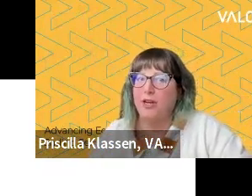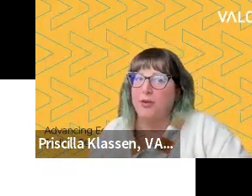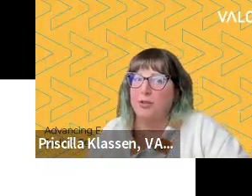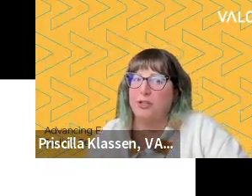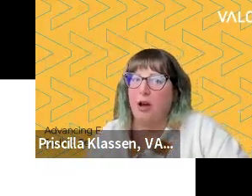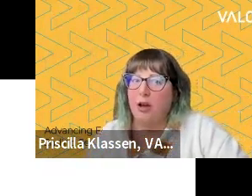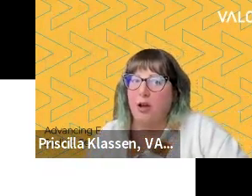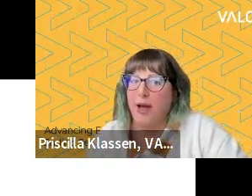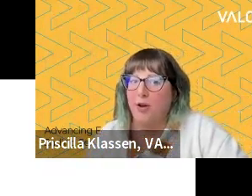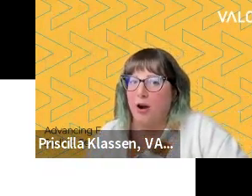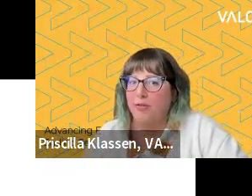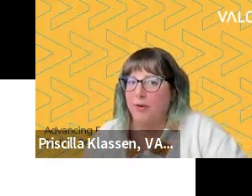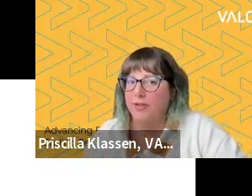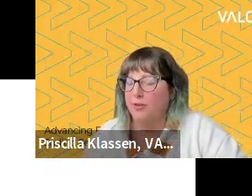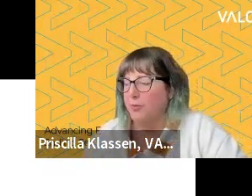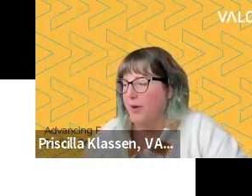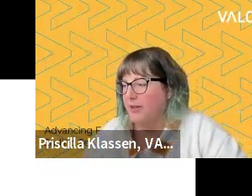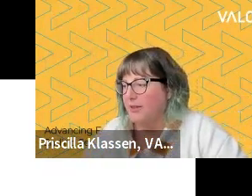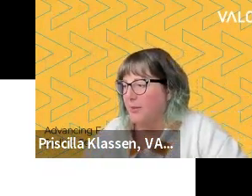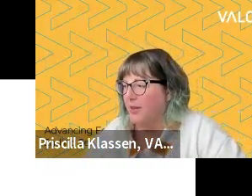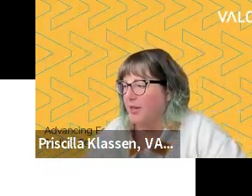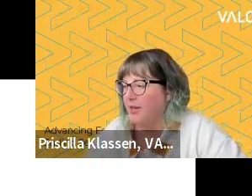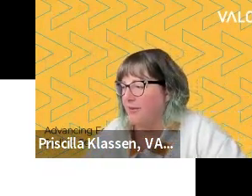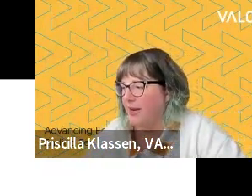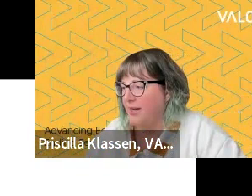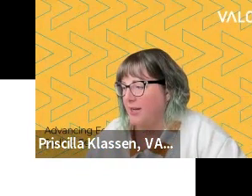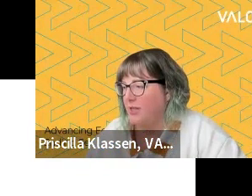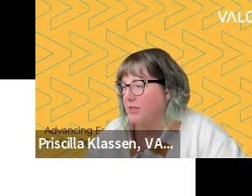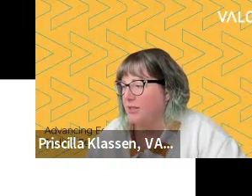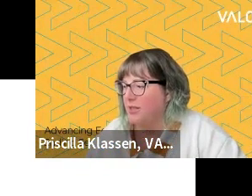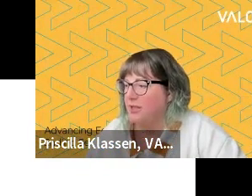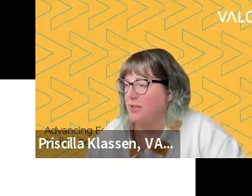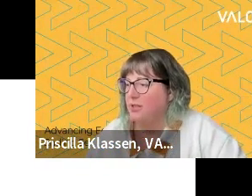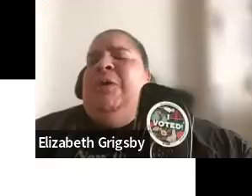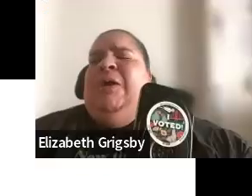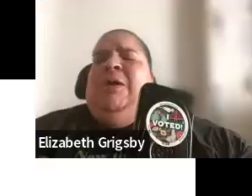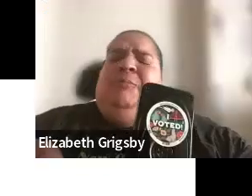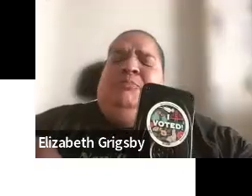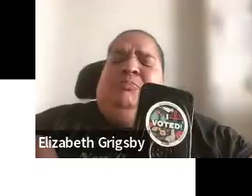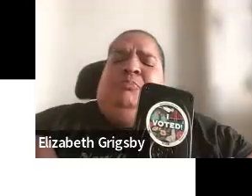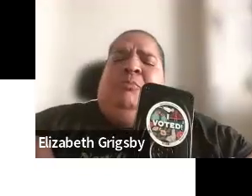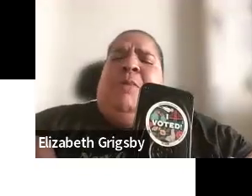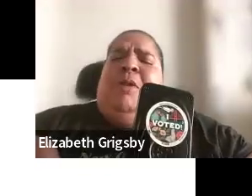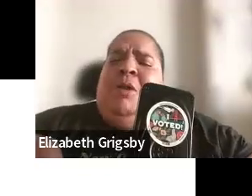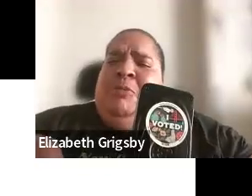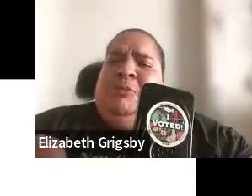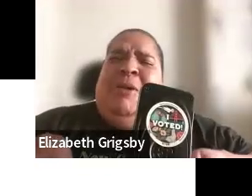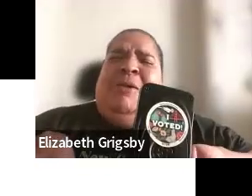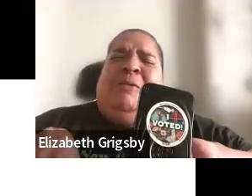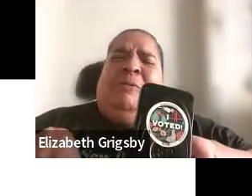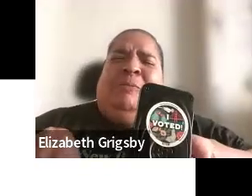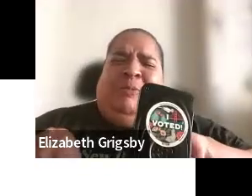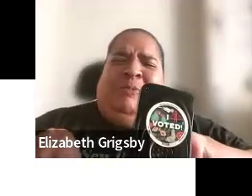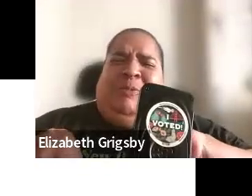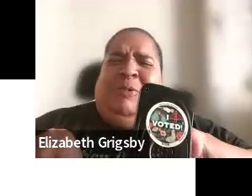it over to you to talk about our focus group and some of the key findings. Okay.